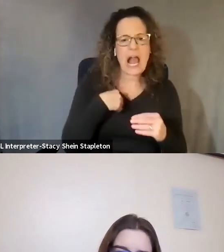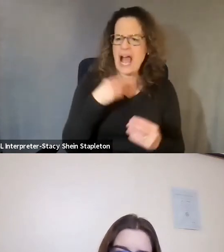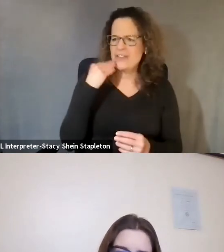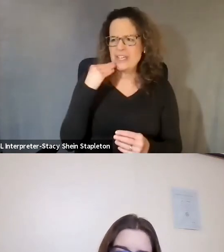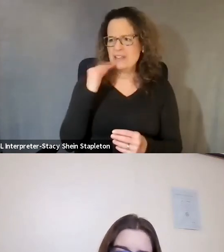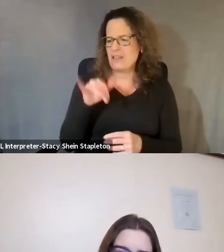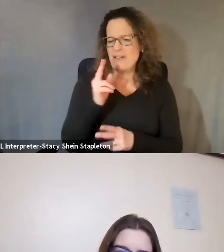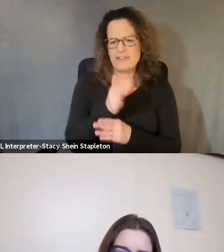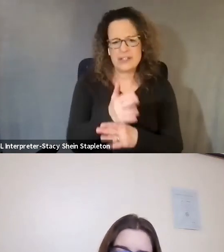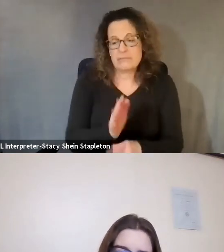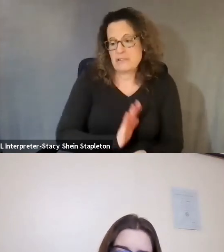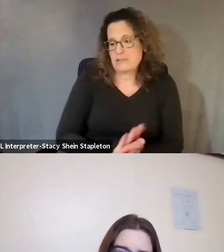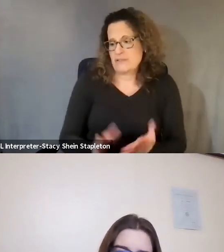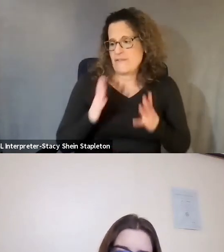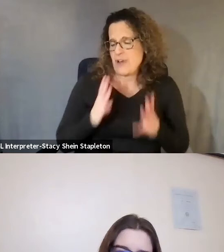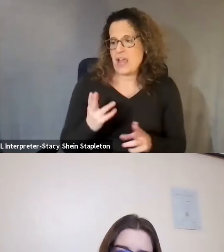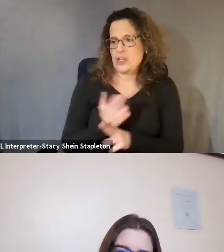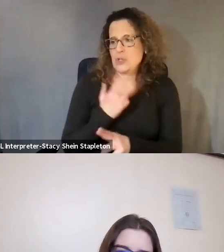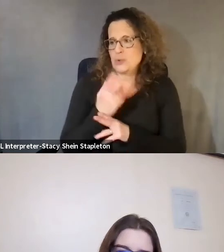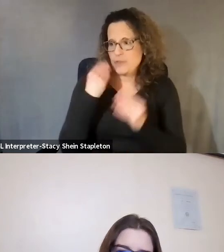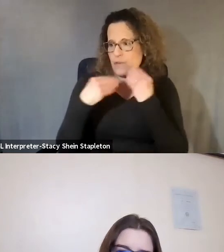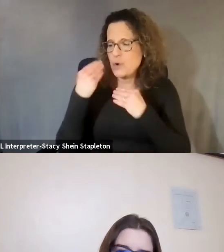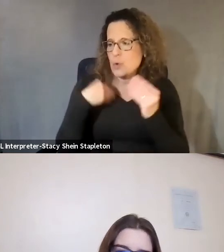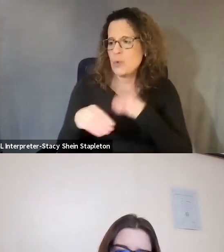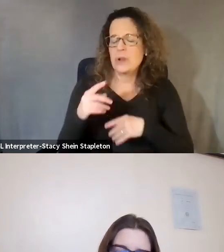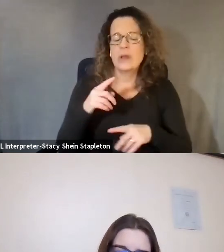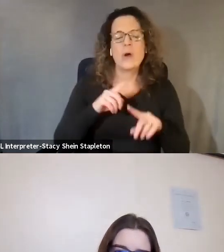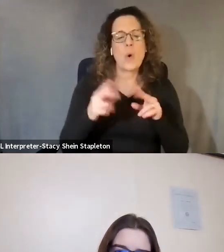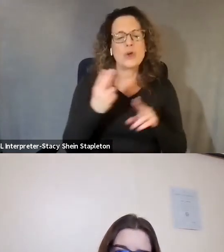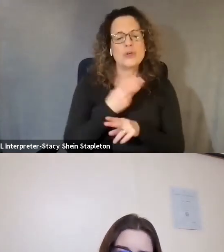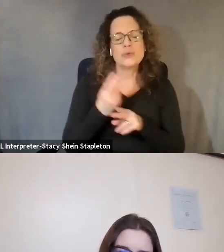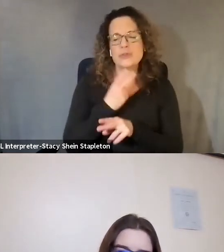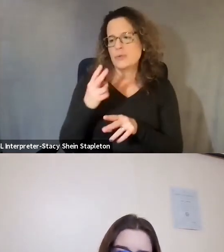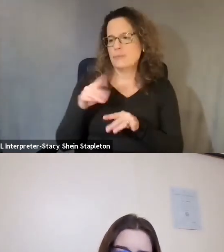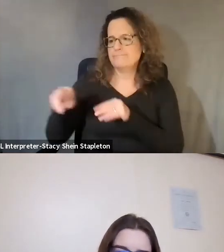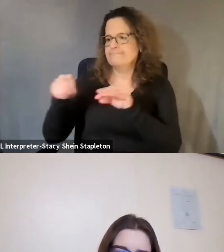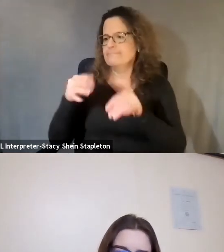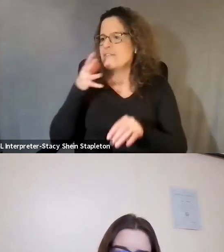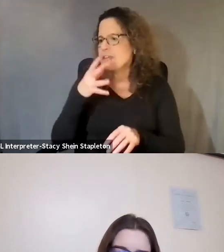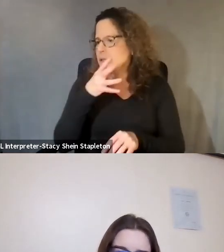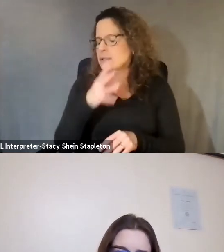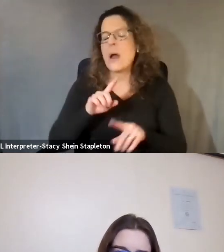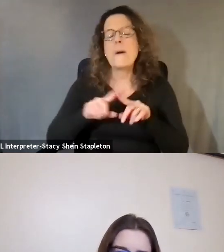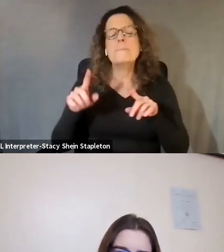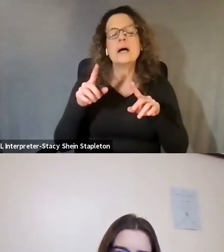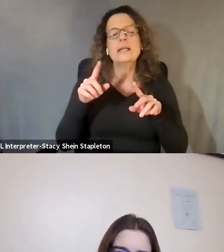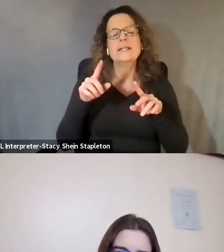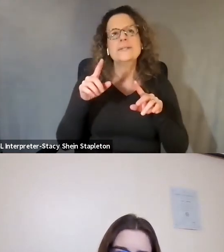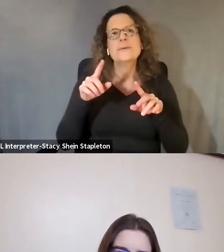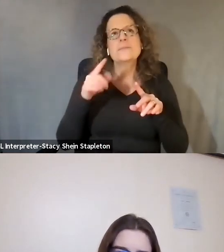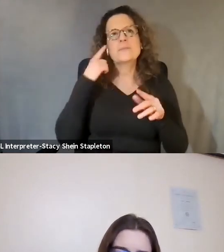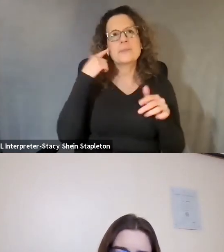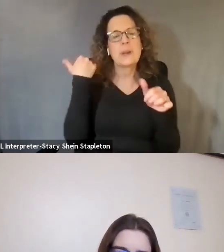fine. Use them as a protein source, even use them as fertilizer. But we have to remember that